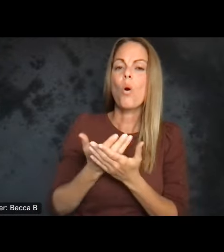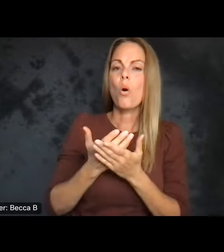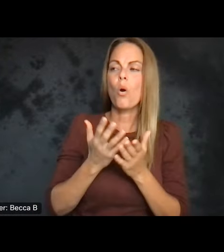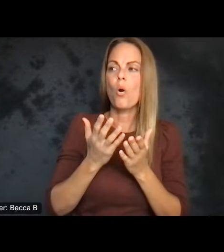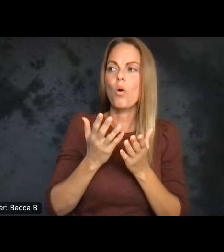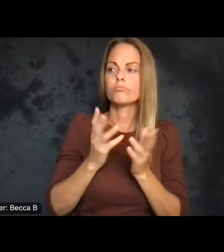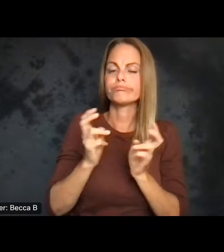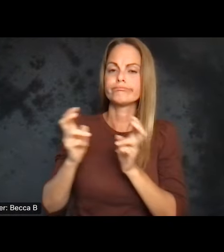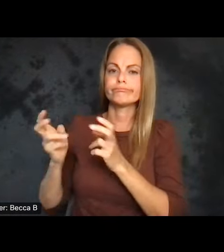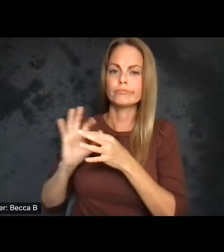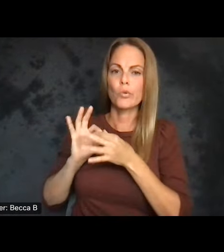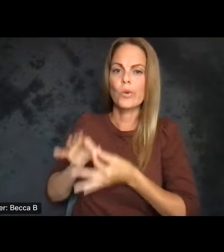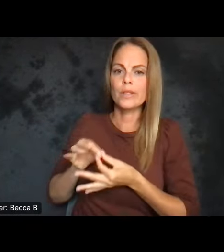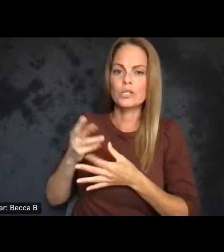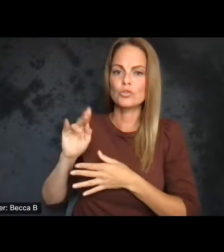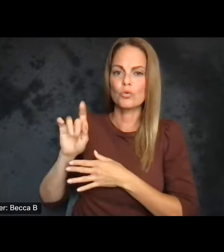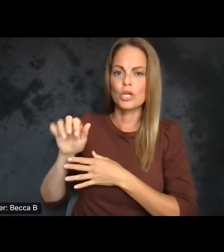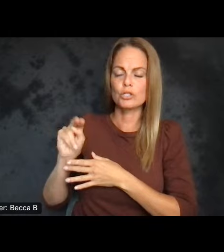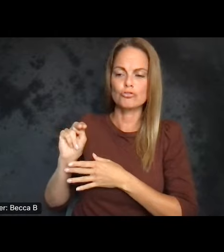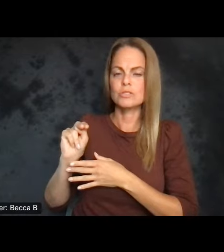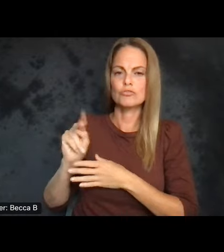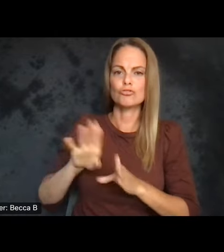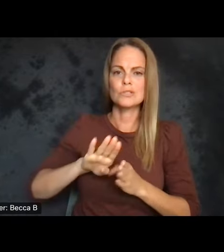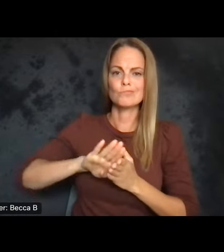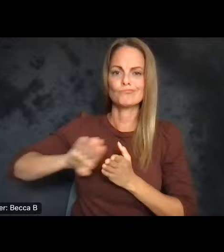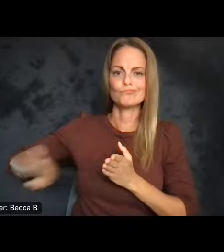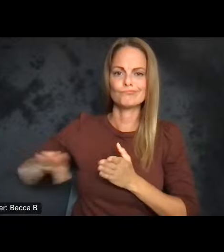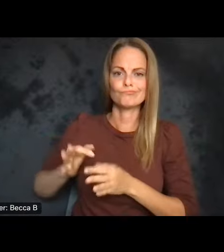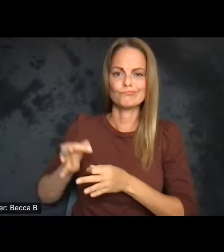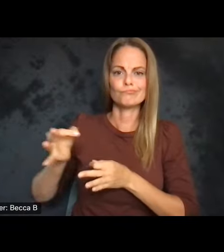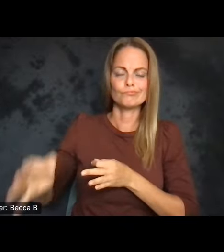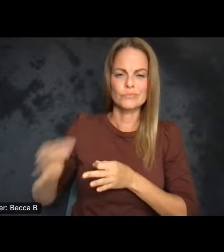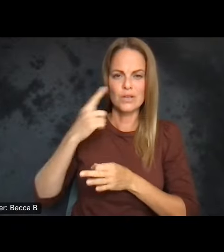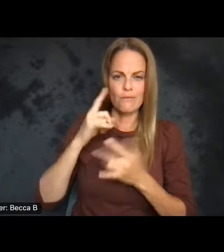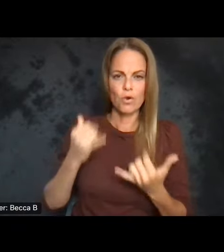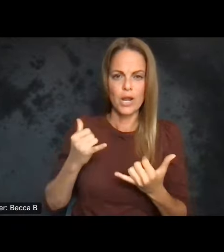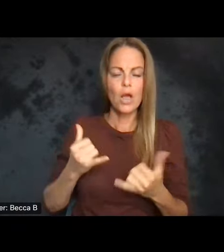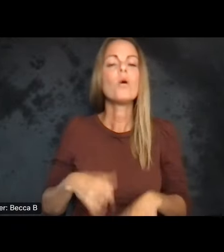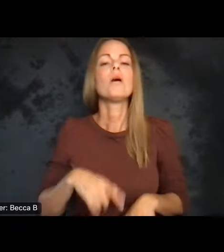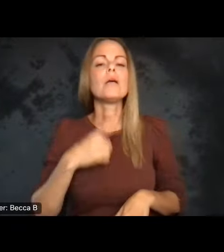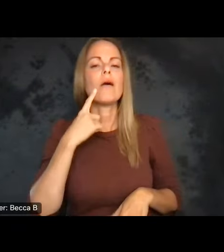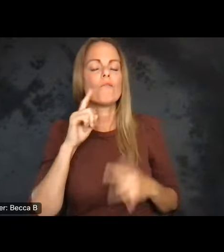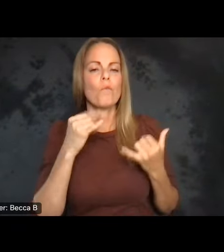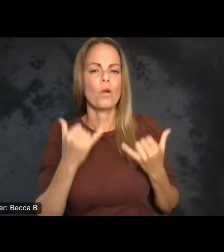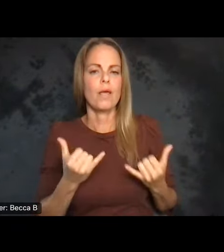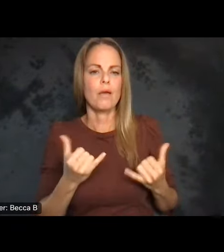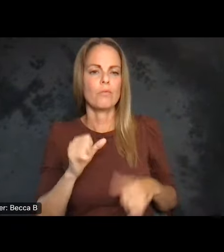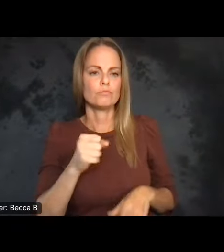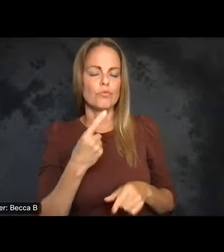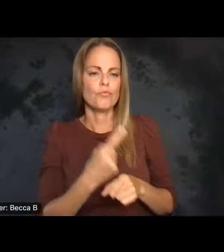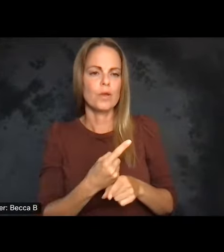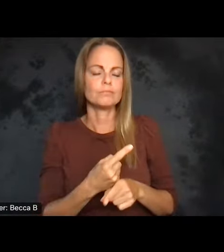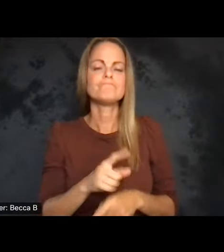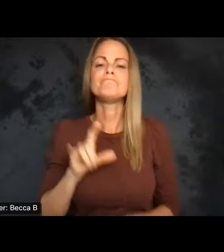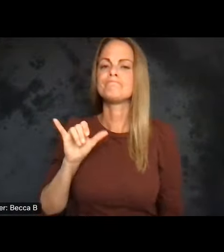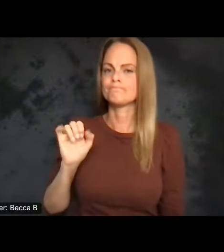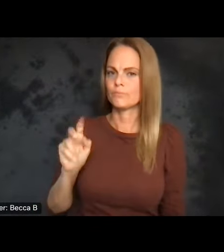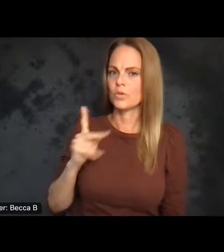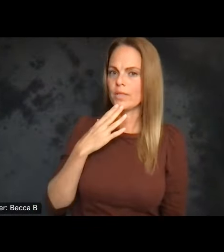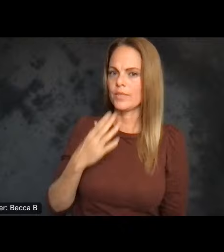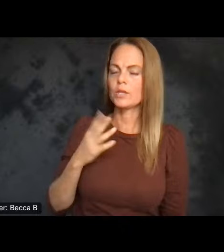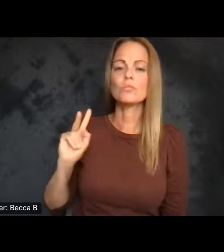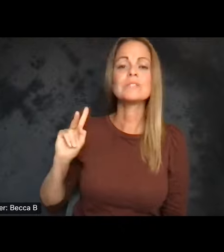Hutchinson off the table for the moment? Right, for the moment. Okay. All right. Thank you. I'll second